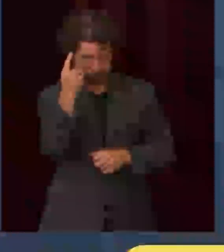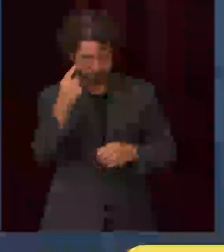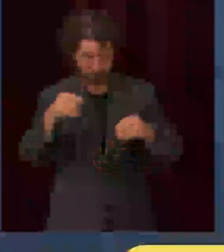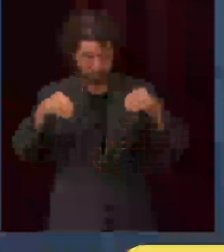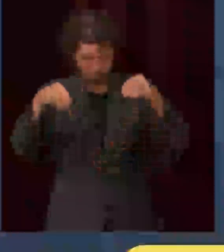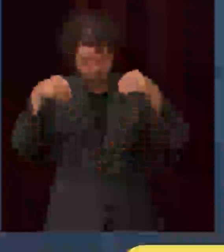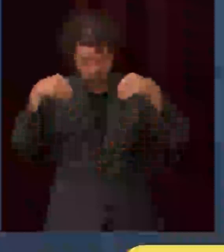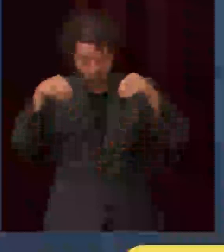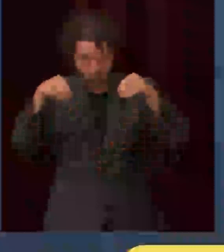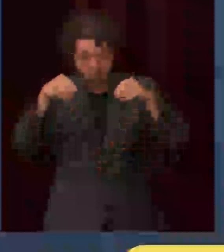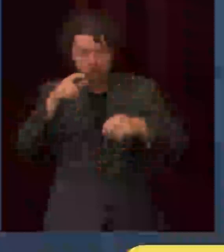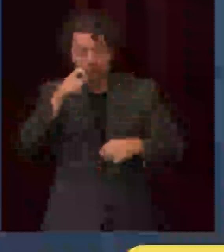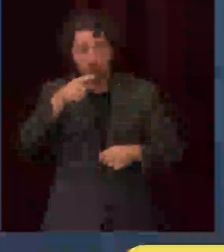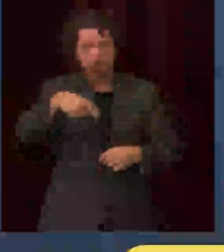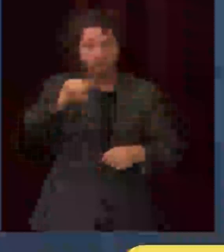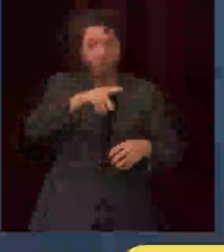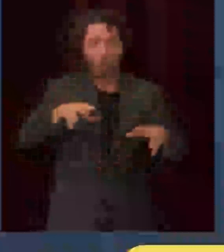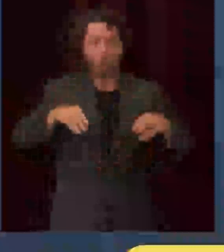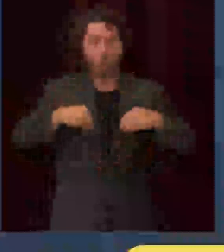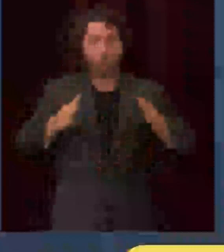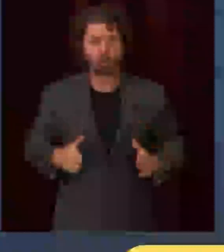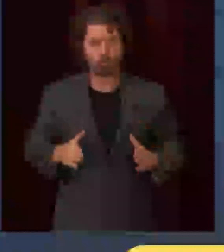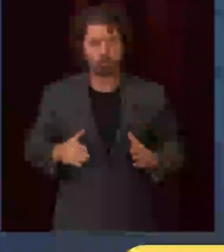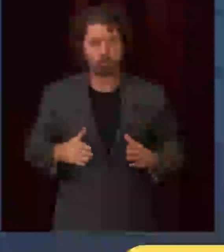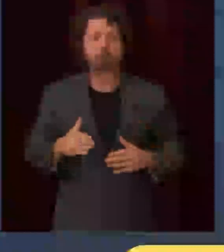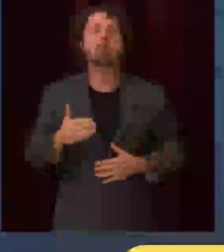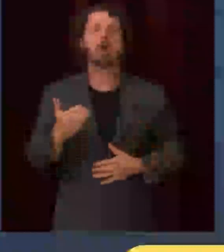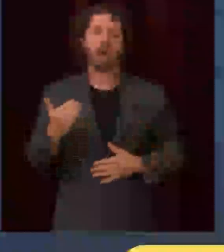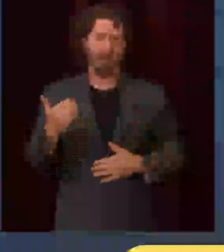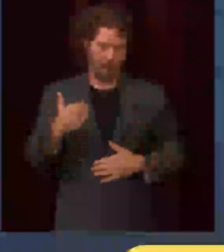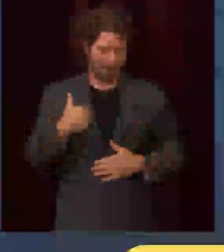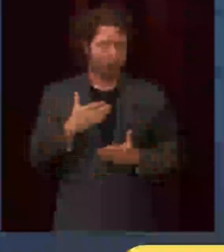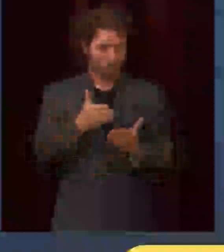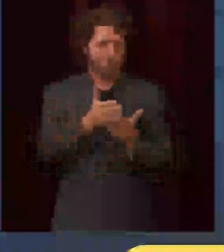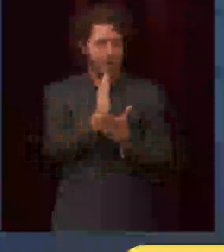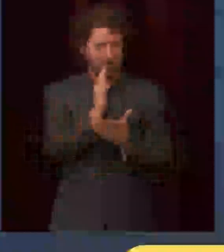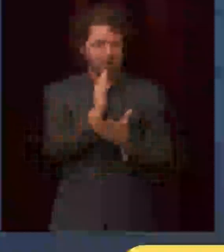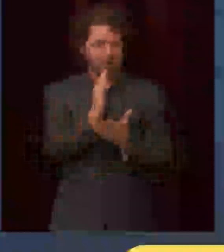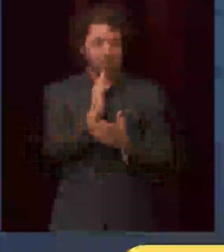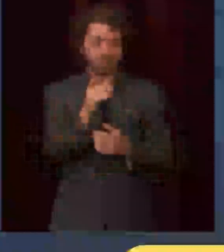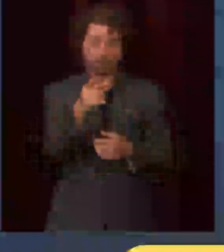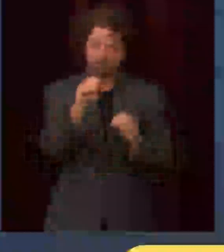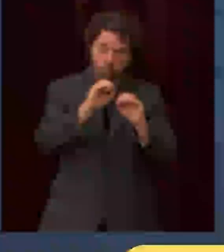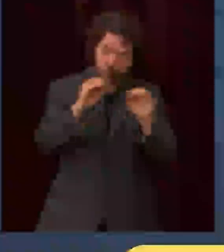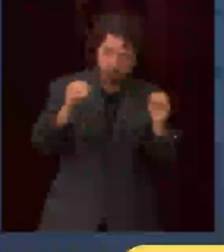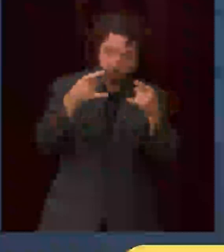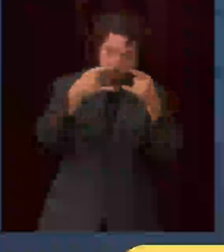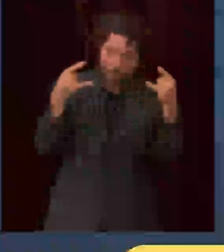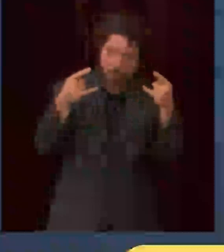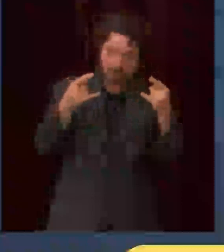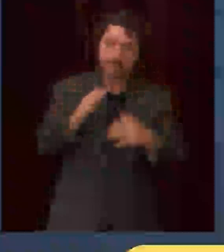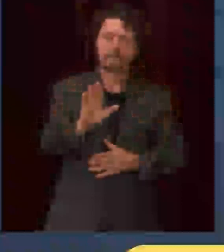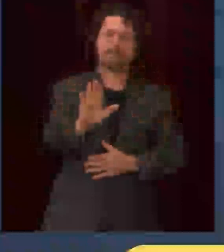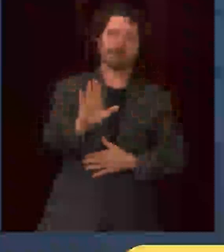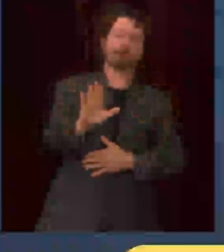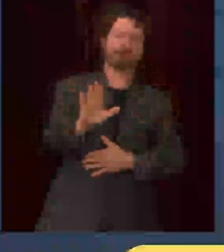wearing face masks. That has always been the case. This will not change that situation.